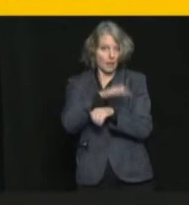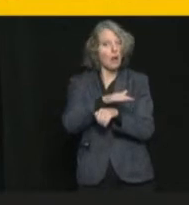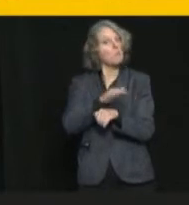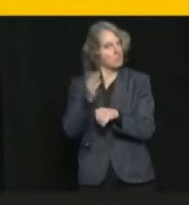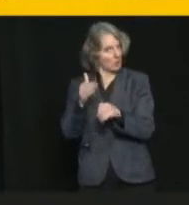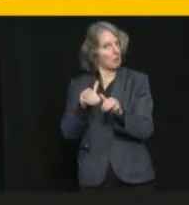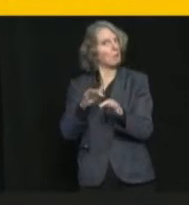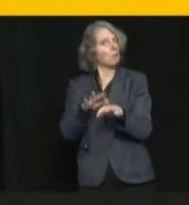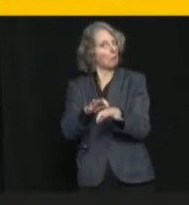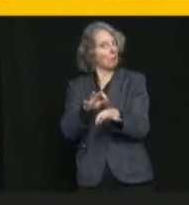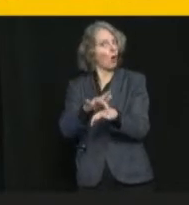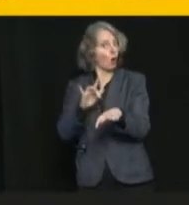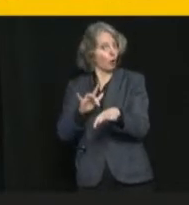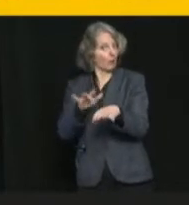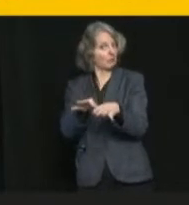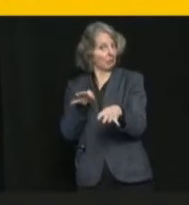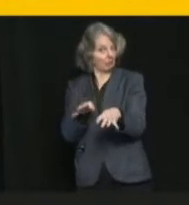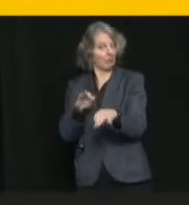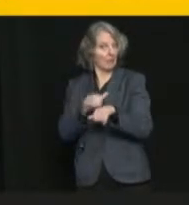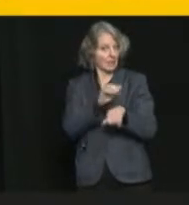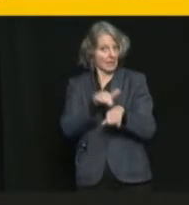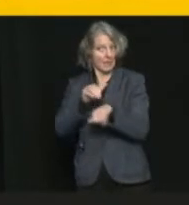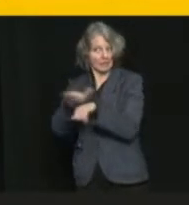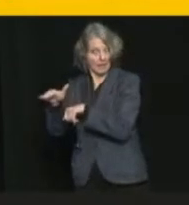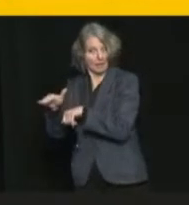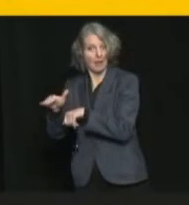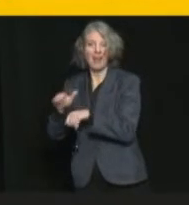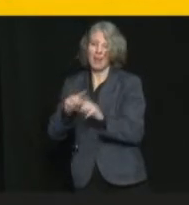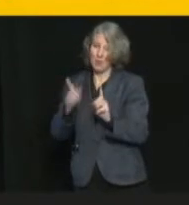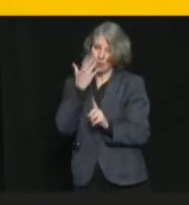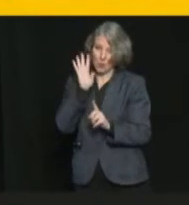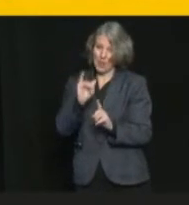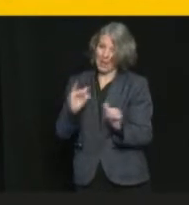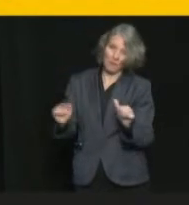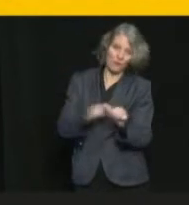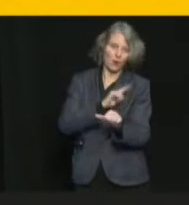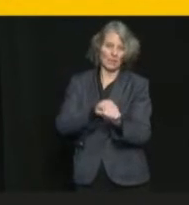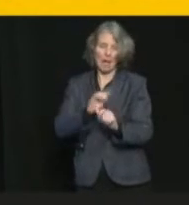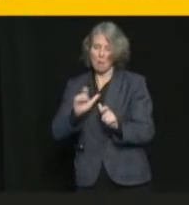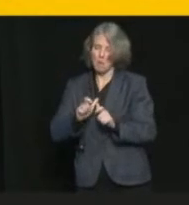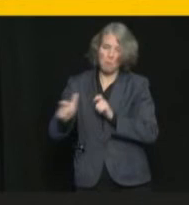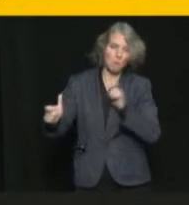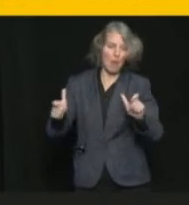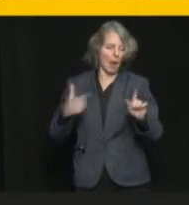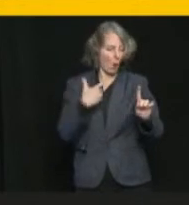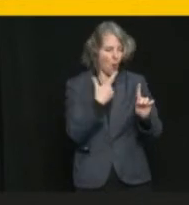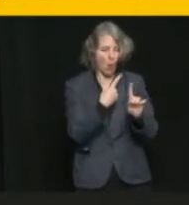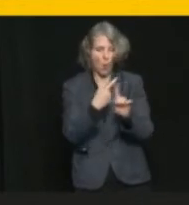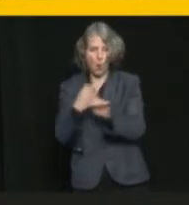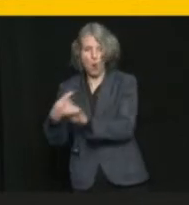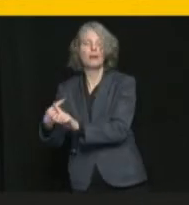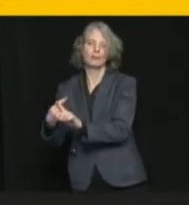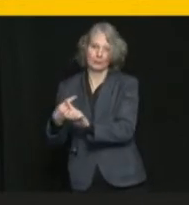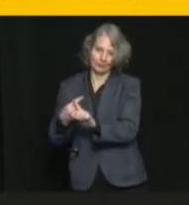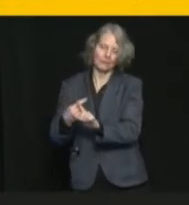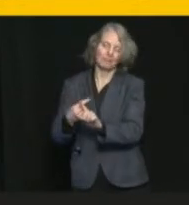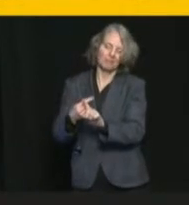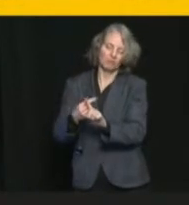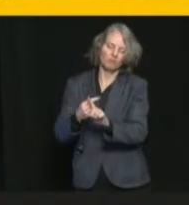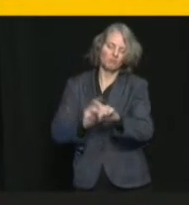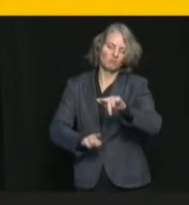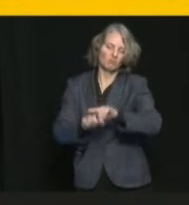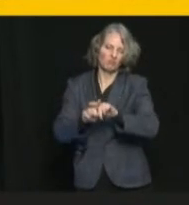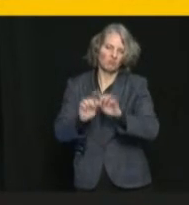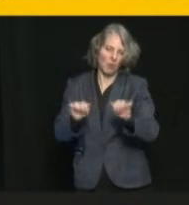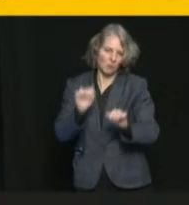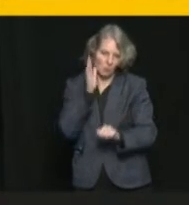so far, but with an undertaking this historic, it's only to be expected that there will be a few bumps along the way. Earlier